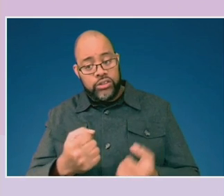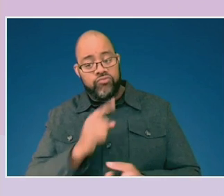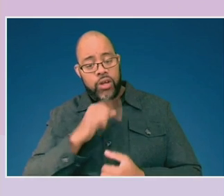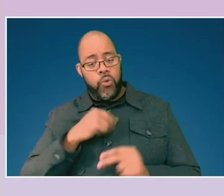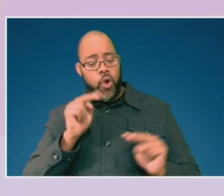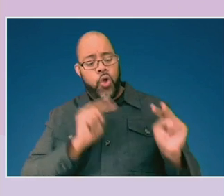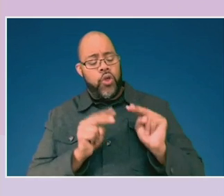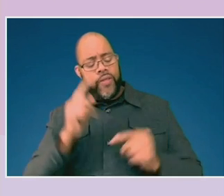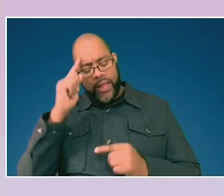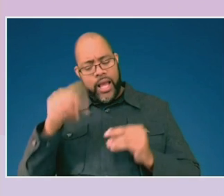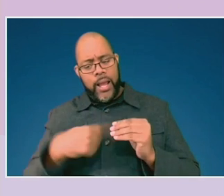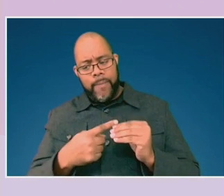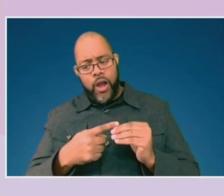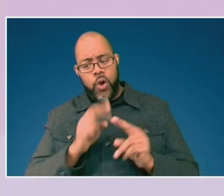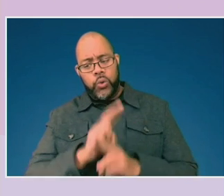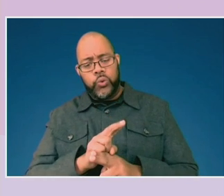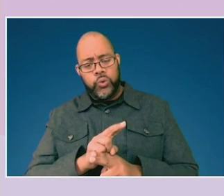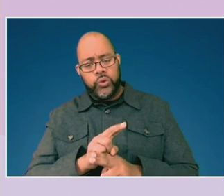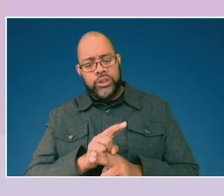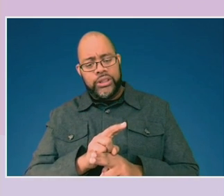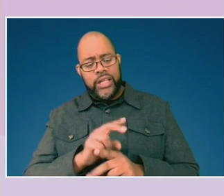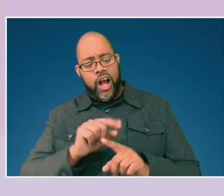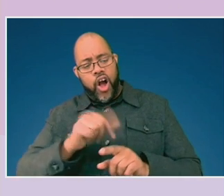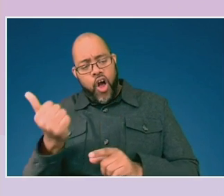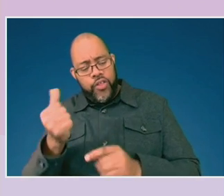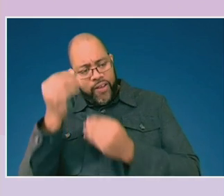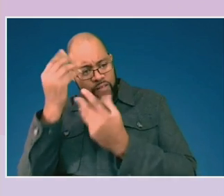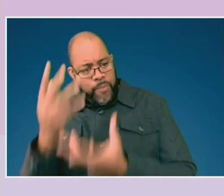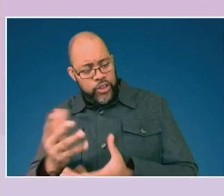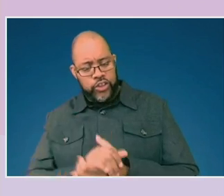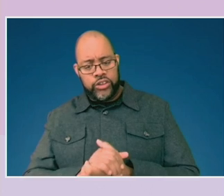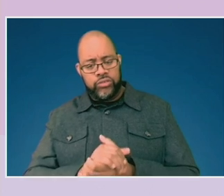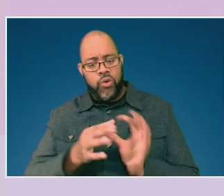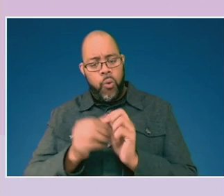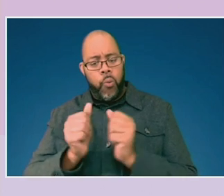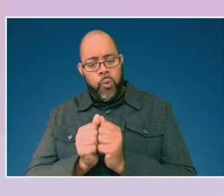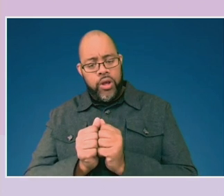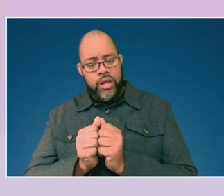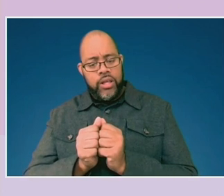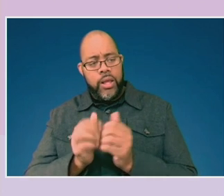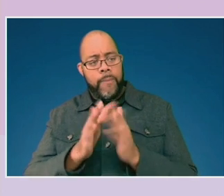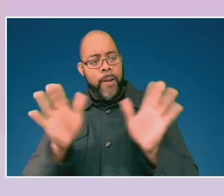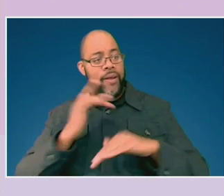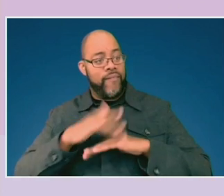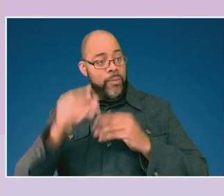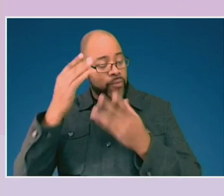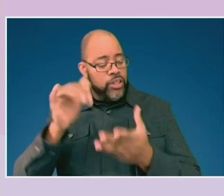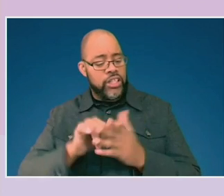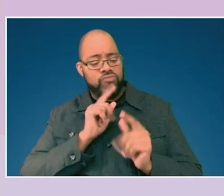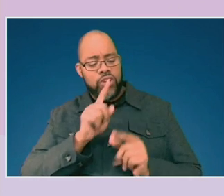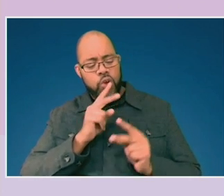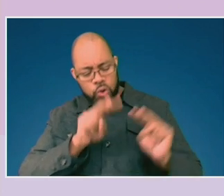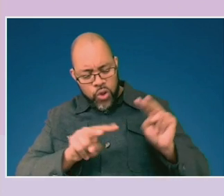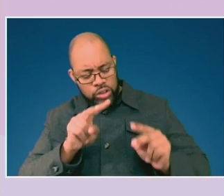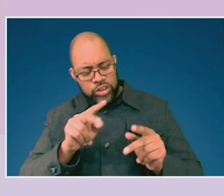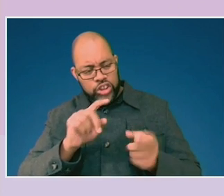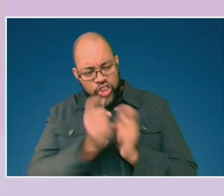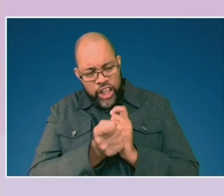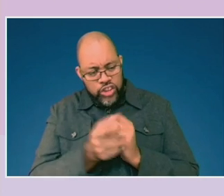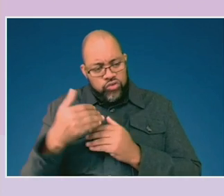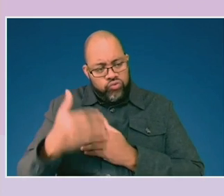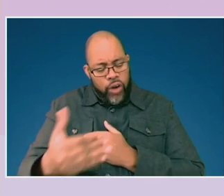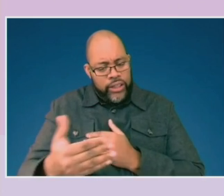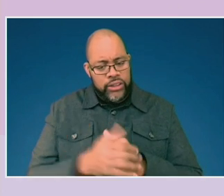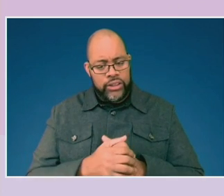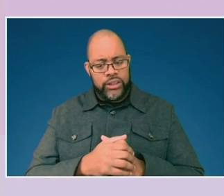thinking about using secondary data around publicly available data to really look at changes and trends, but disaggregating